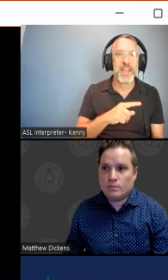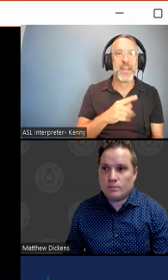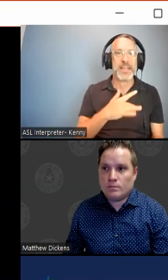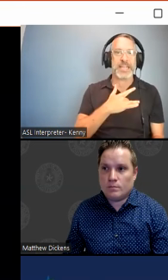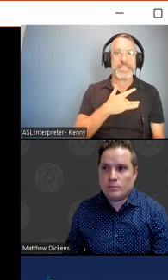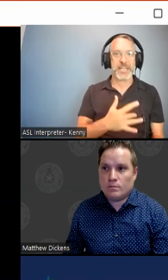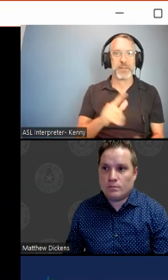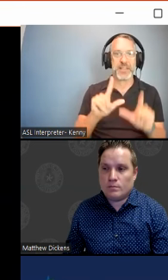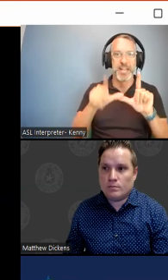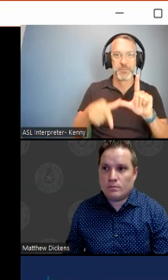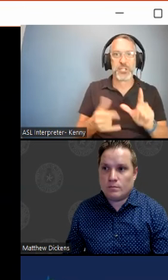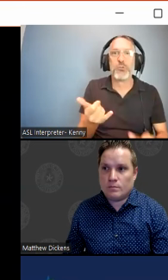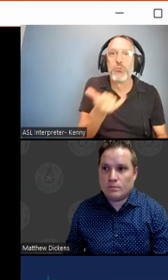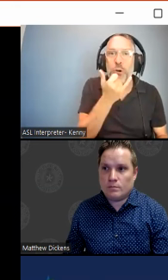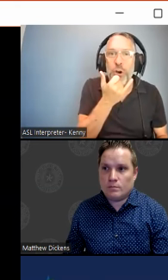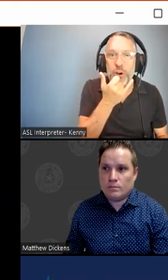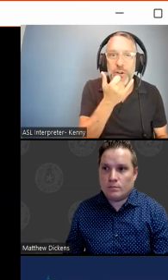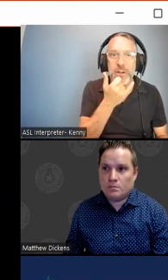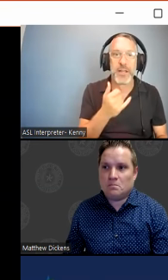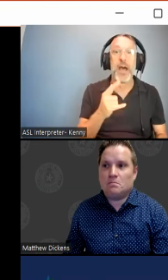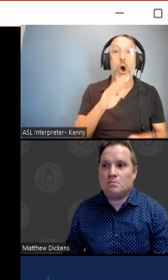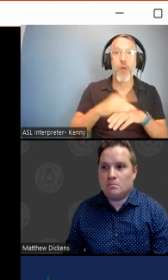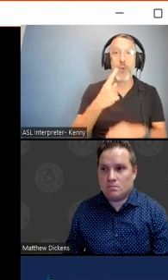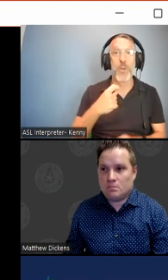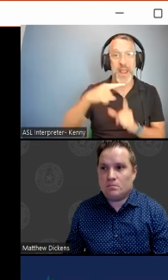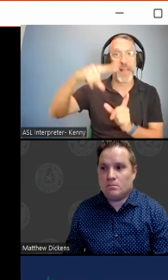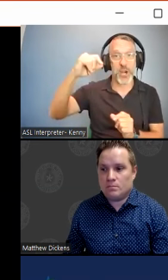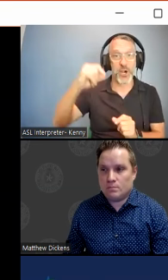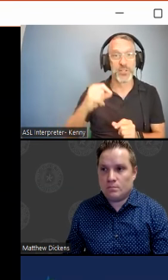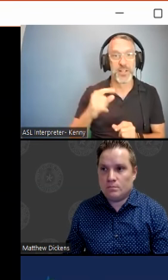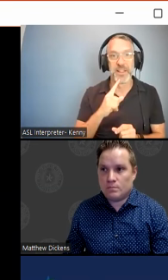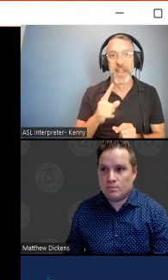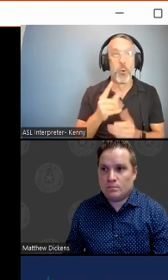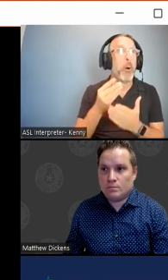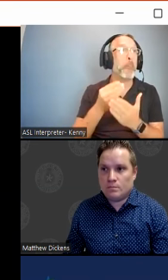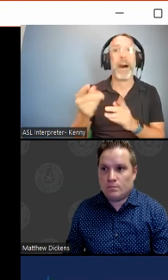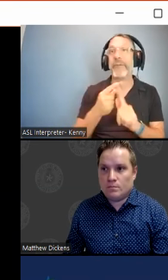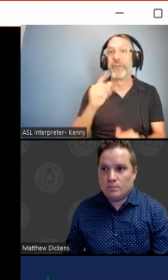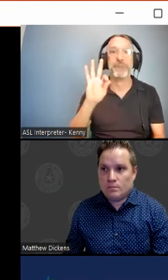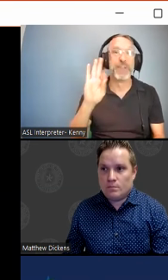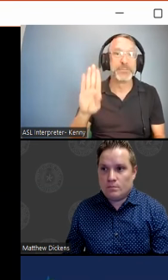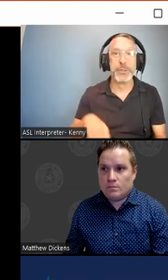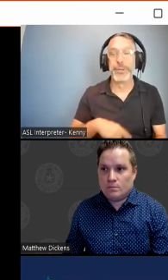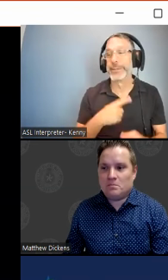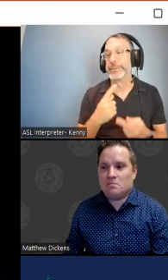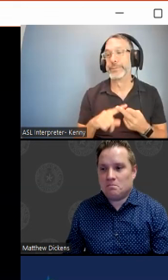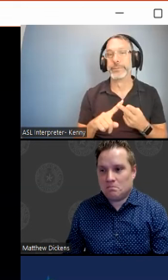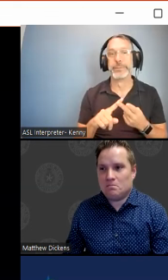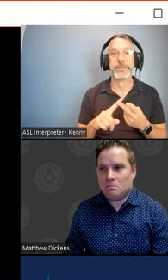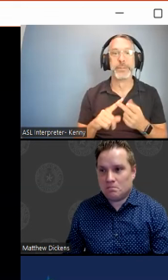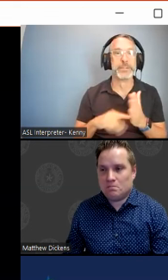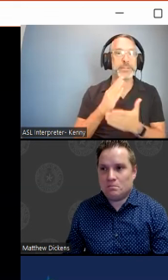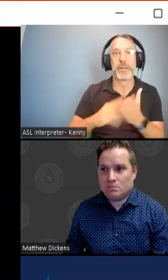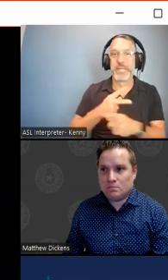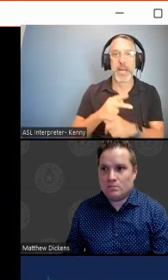get the expiration dates wrong, especially on the red placards. They'll buy them off of Facebook or some type of